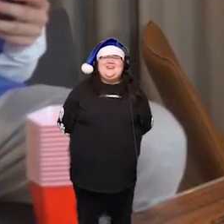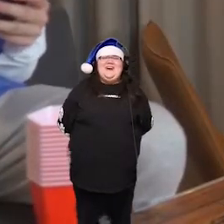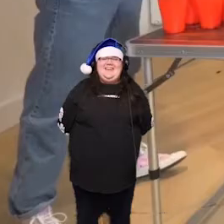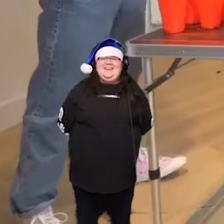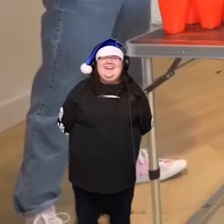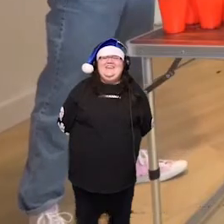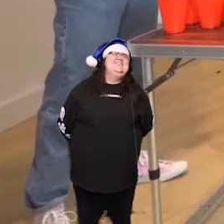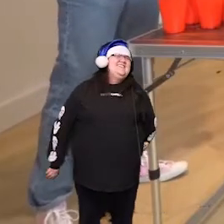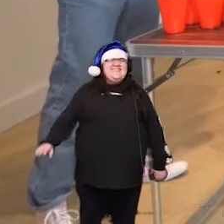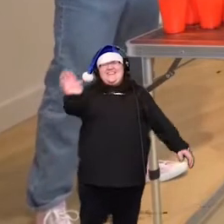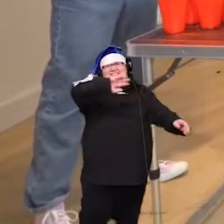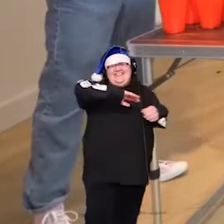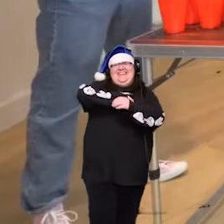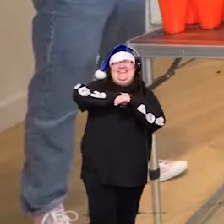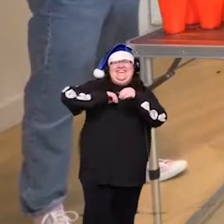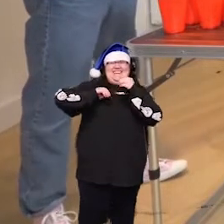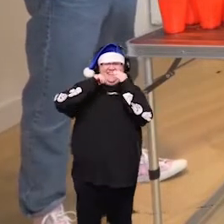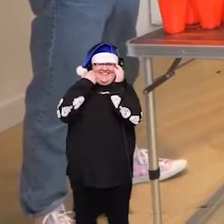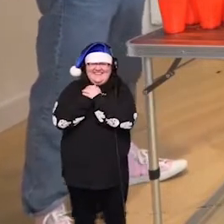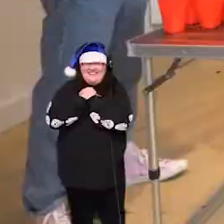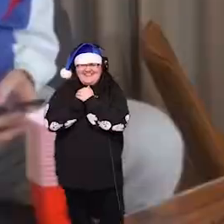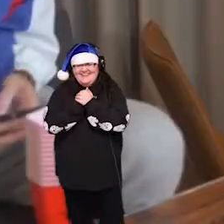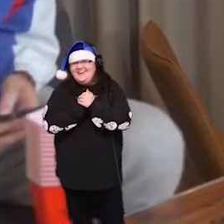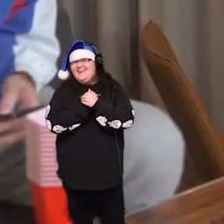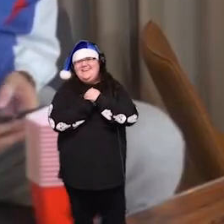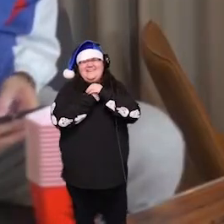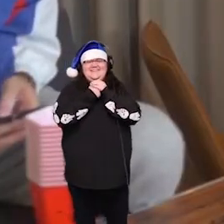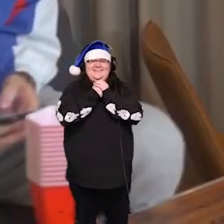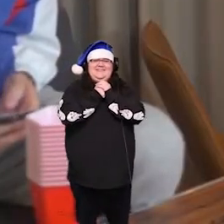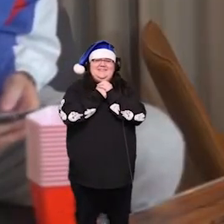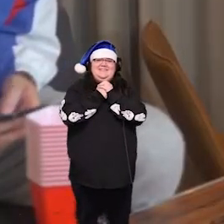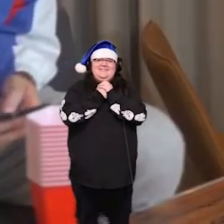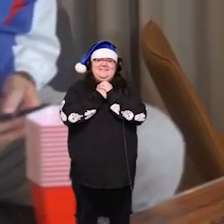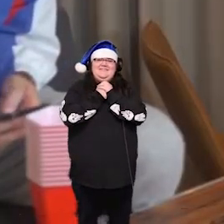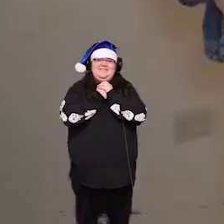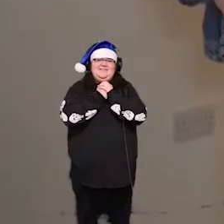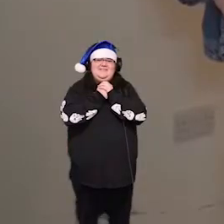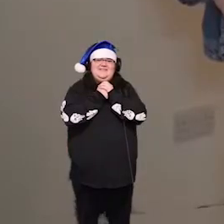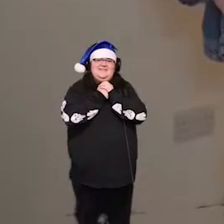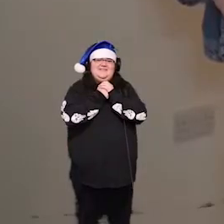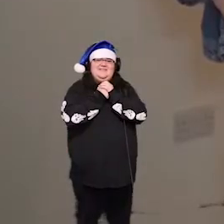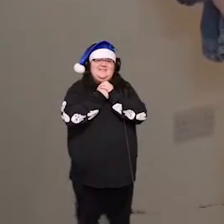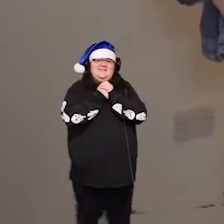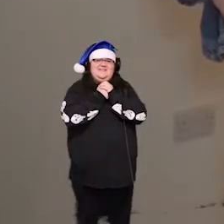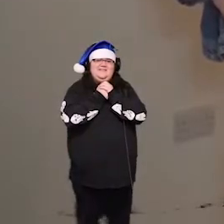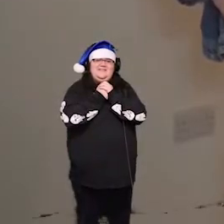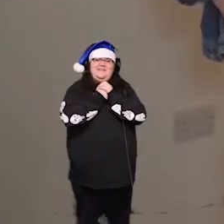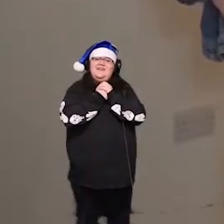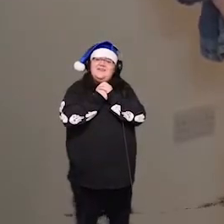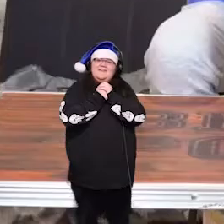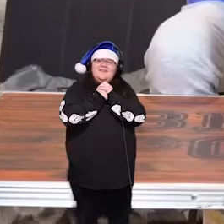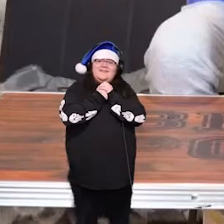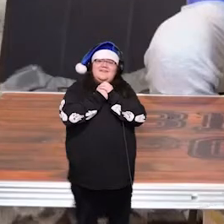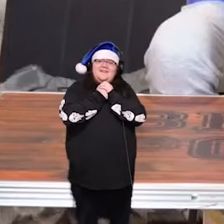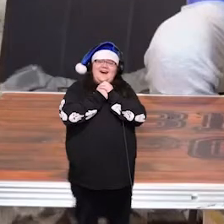No. Yeah. Oh. No, Charlie, no. Just kidding. Oh, but the cup is hexagonal. Which English rapper